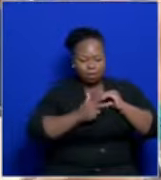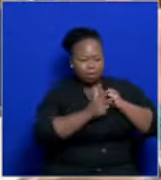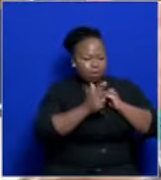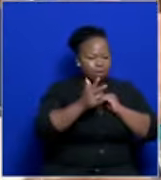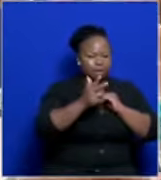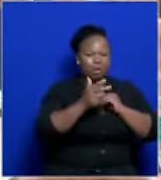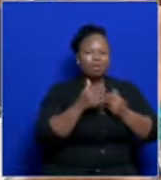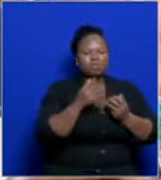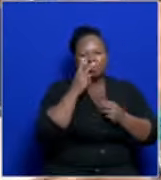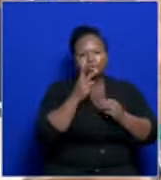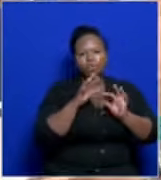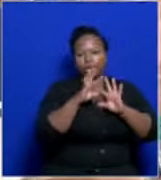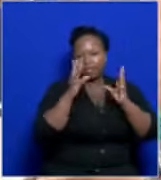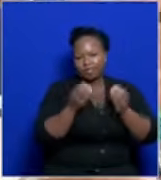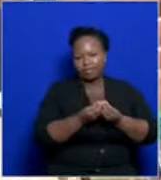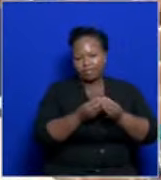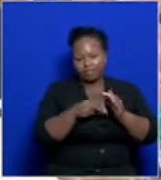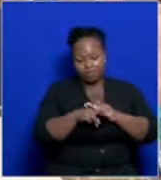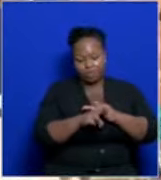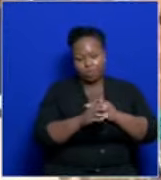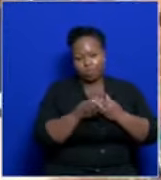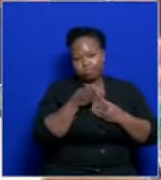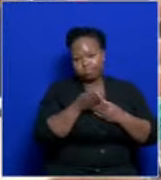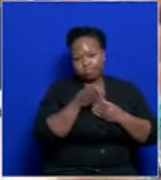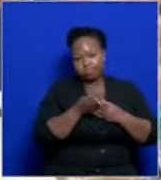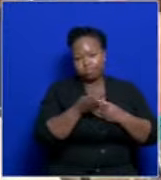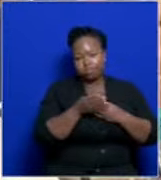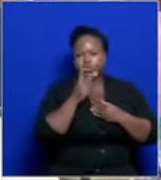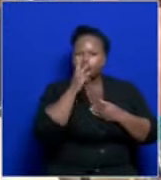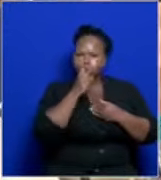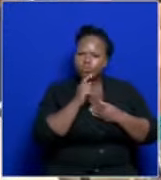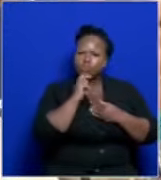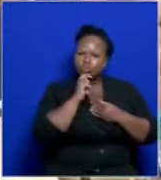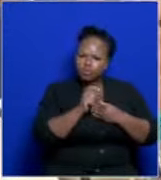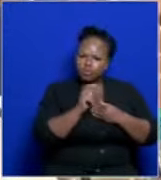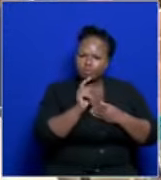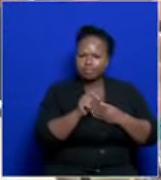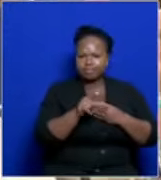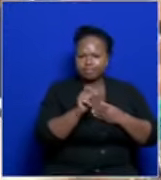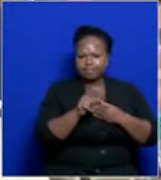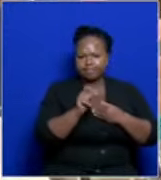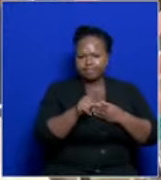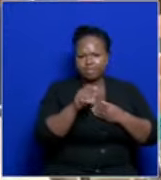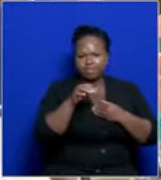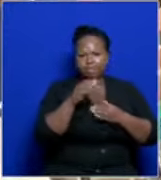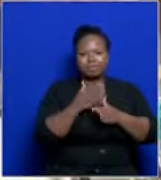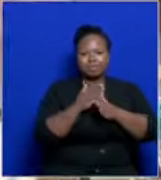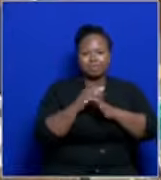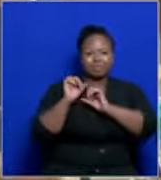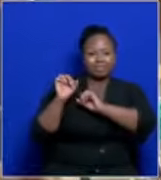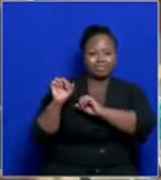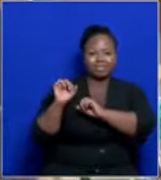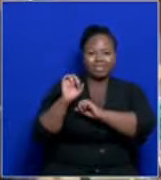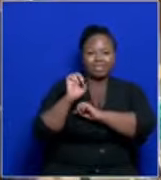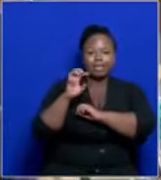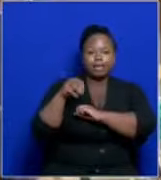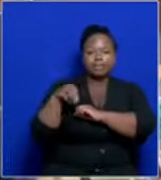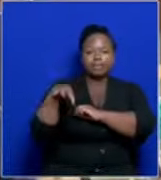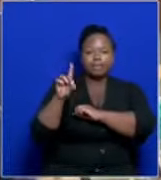we saw that this is supposed to be a police operation, an EMPD operation.